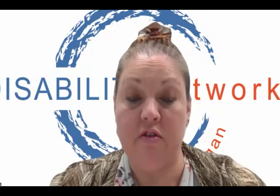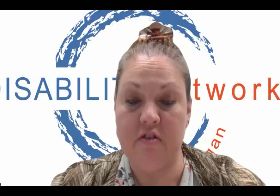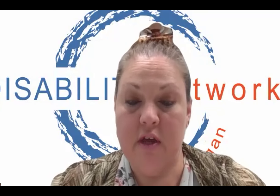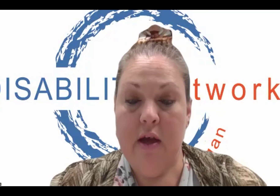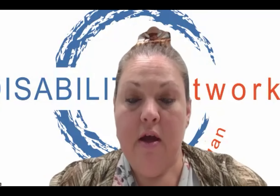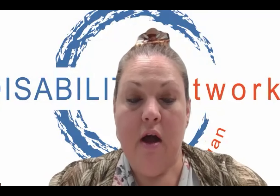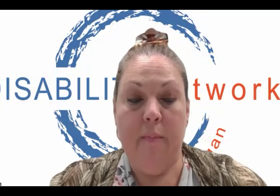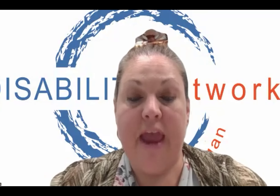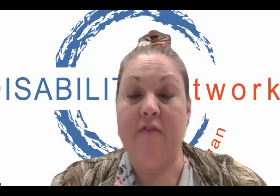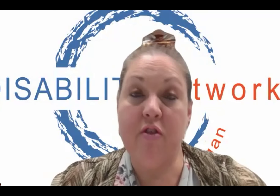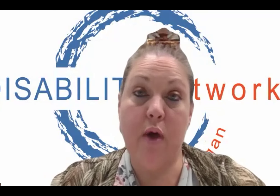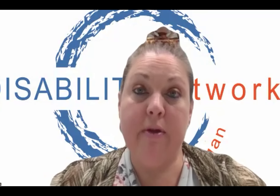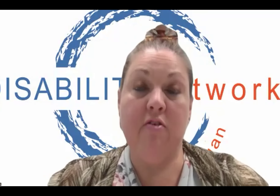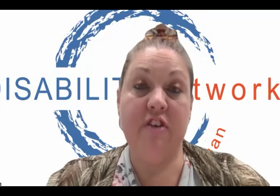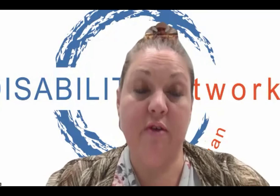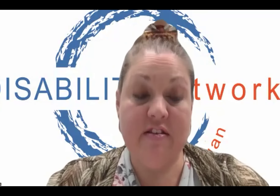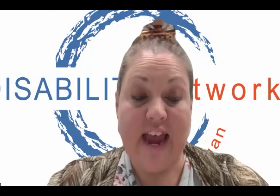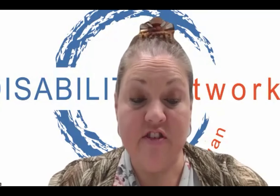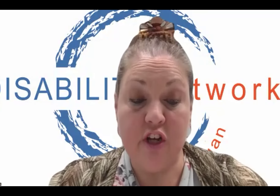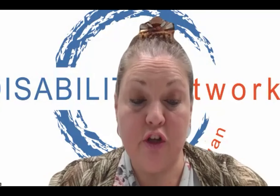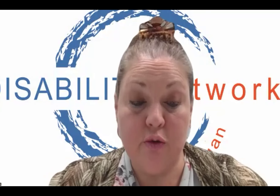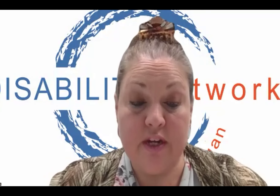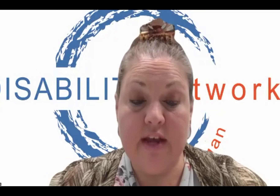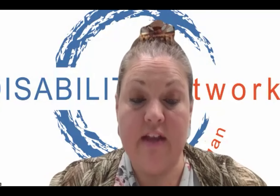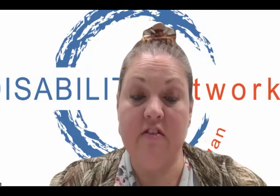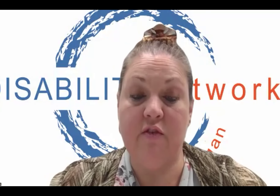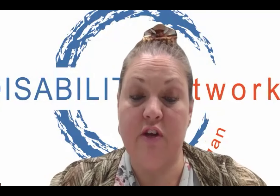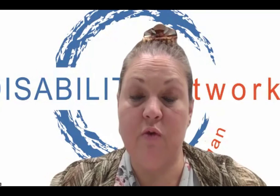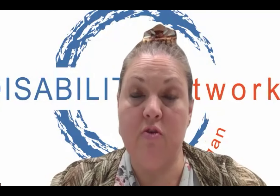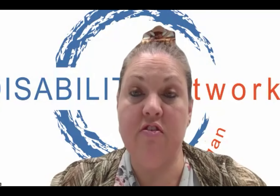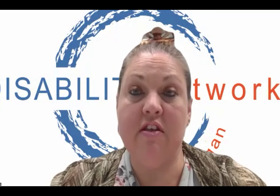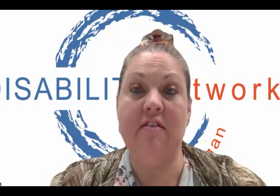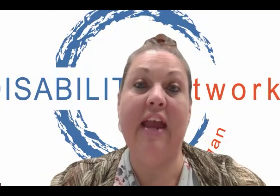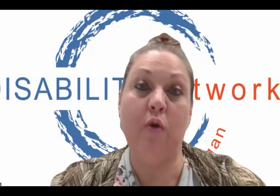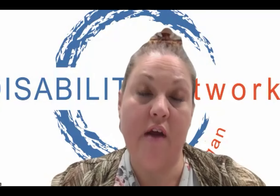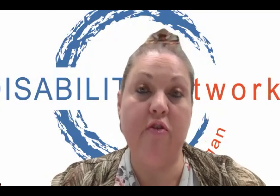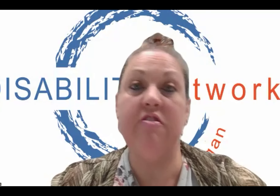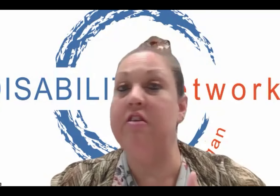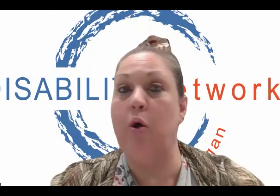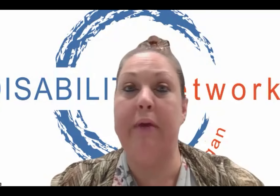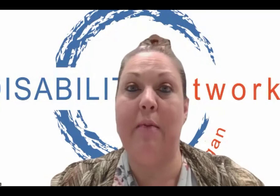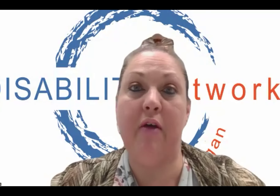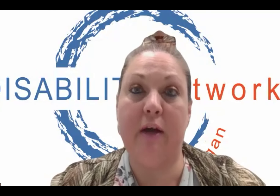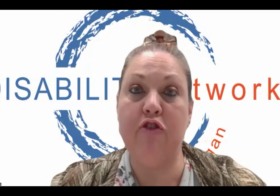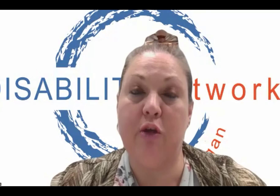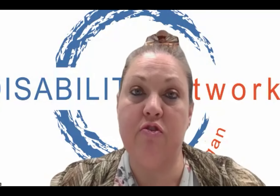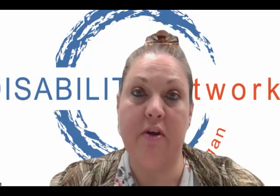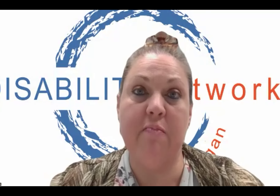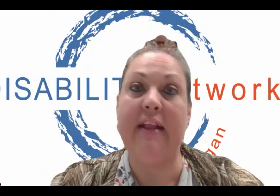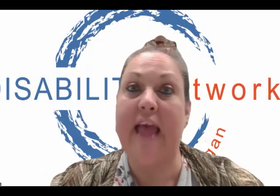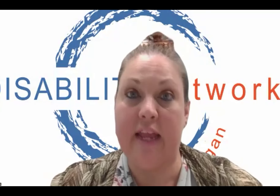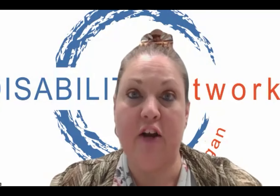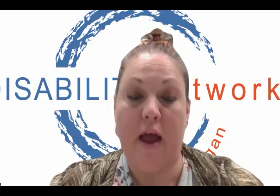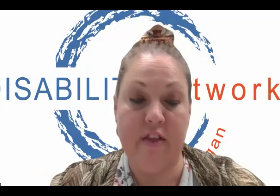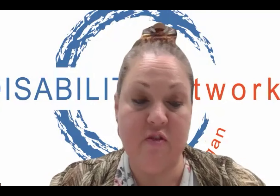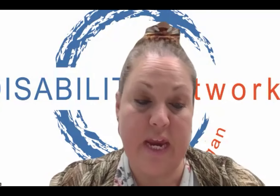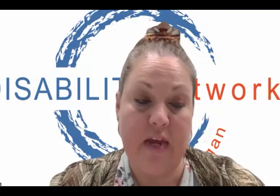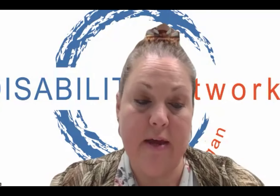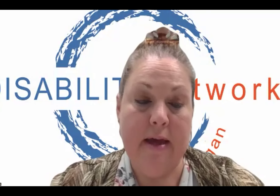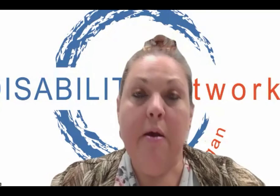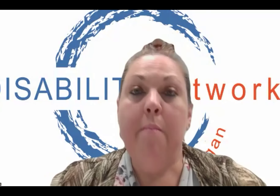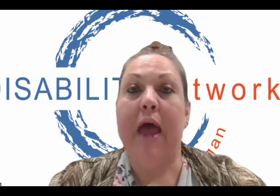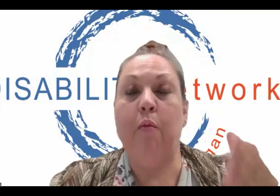of course. After the webinar series has concluded, a list of resources and or references will be emailed out to you. So expect that later on